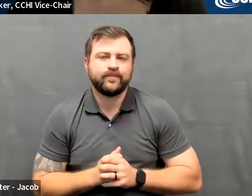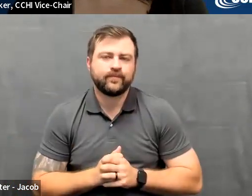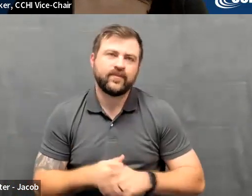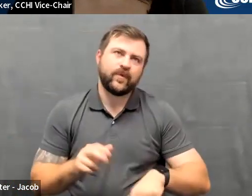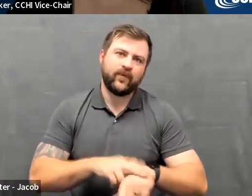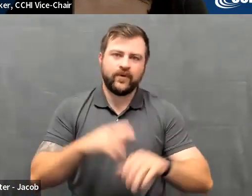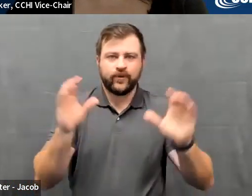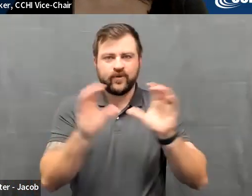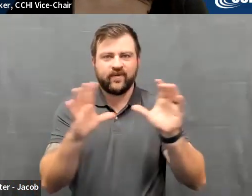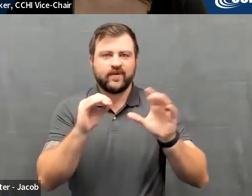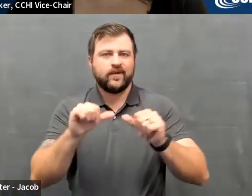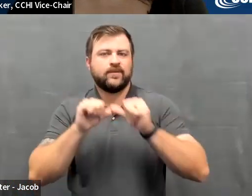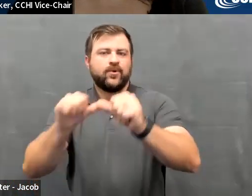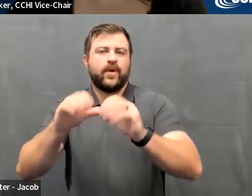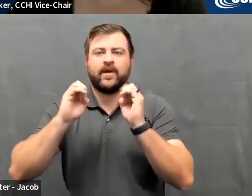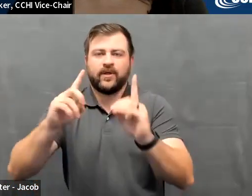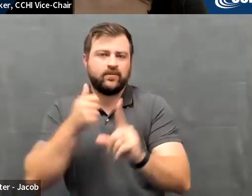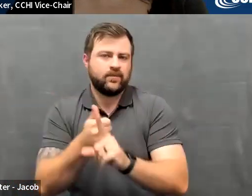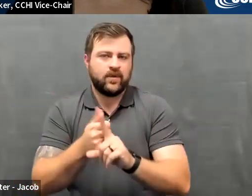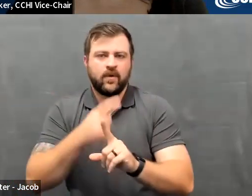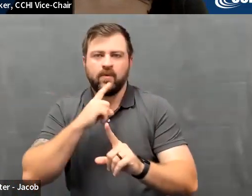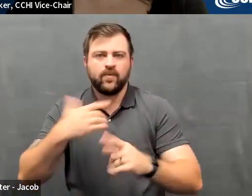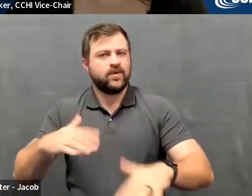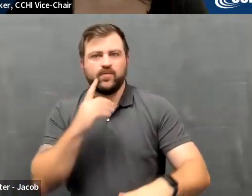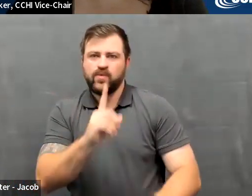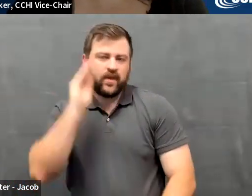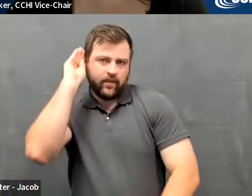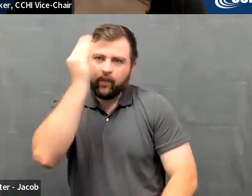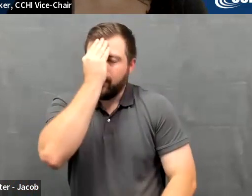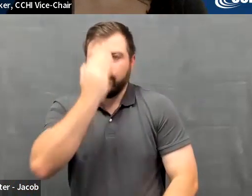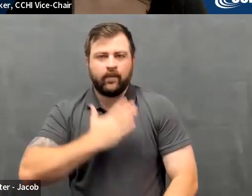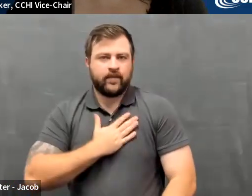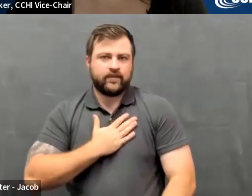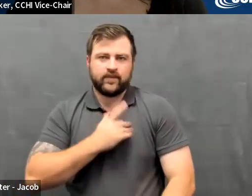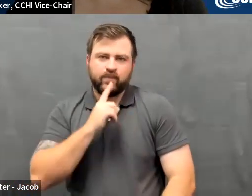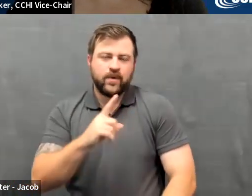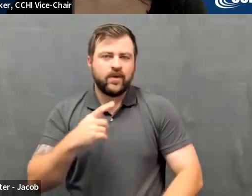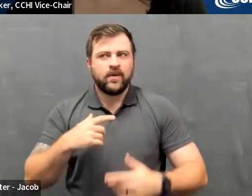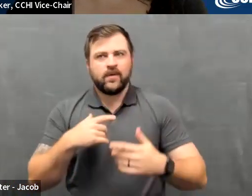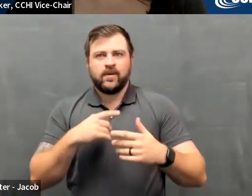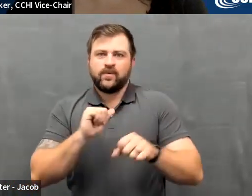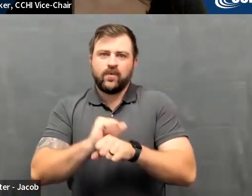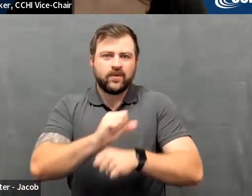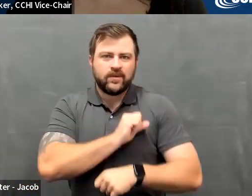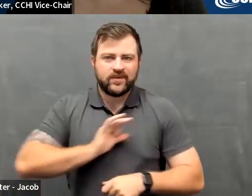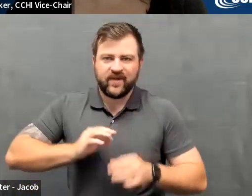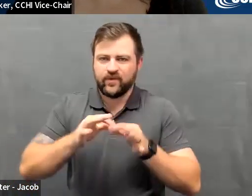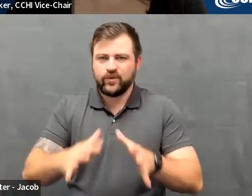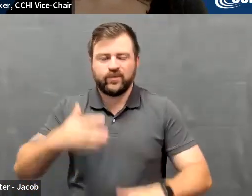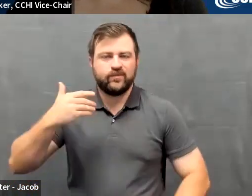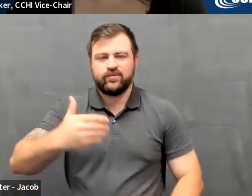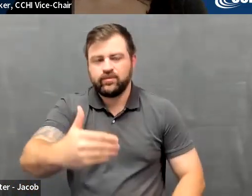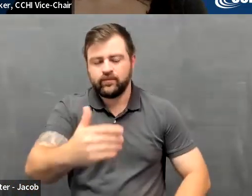and continuing education was forefront in my mind at that point, working with staff interpreters. I'm